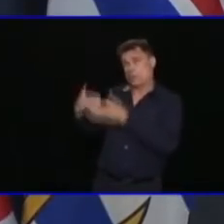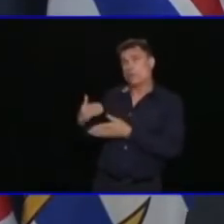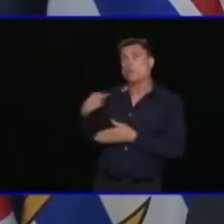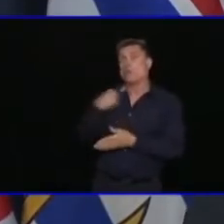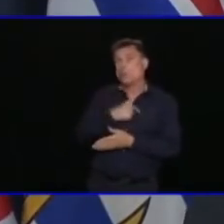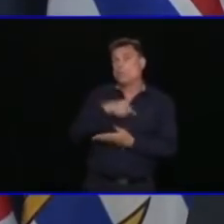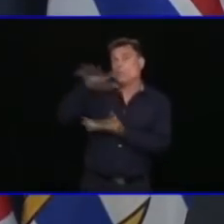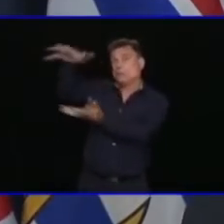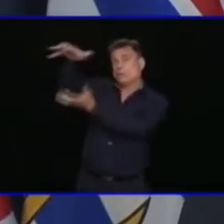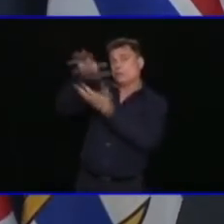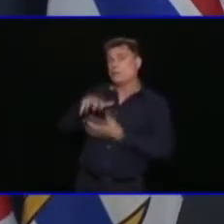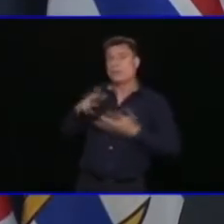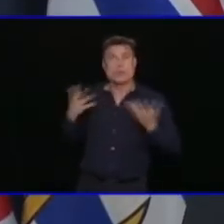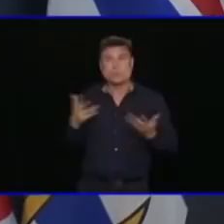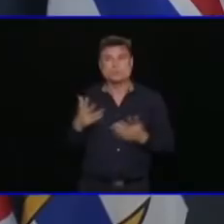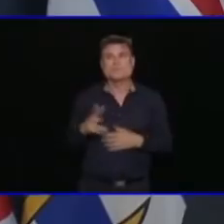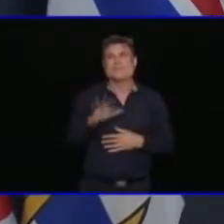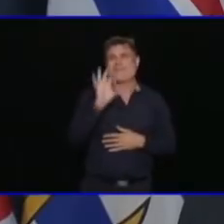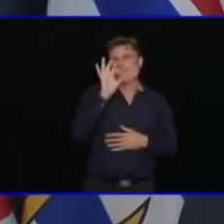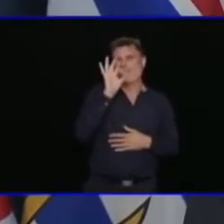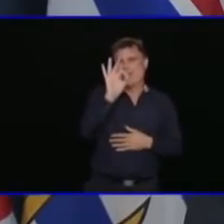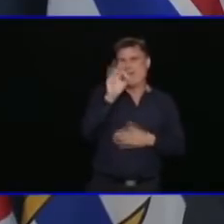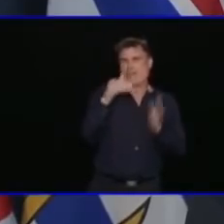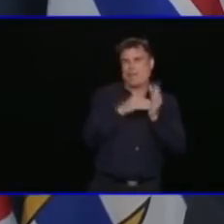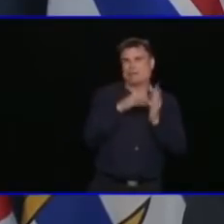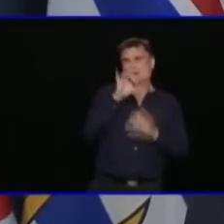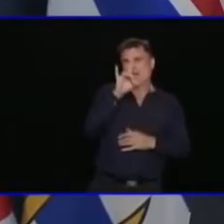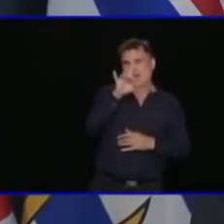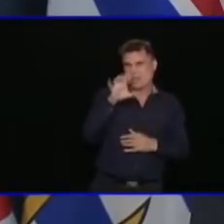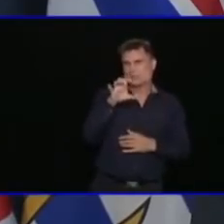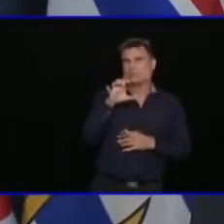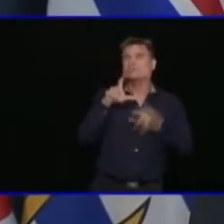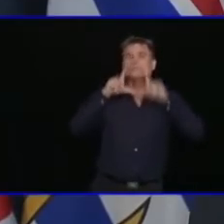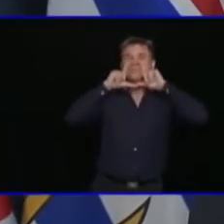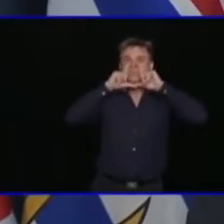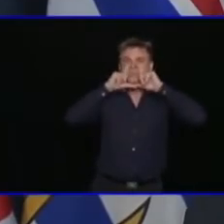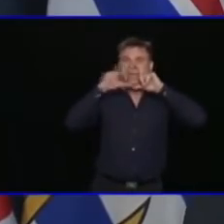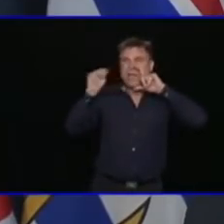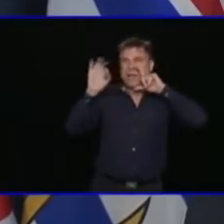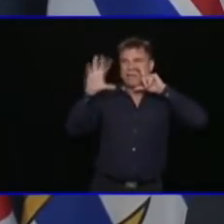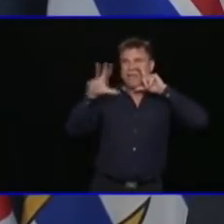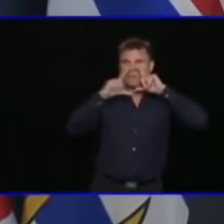or procedure masks, 4,717 pieces of eye equipment,